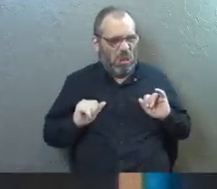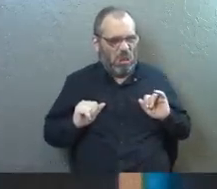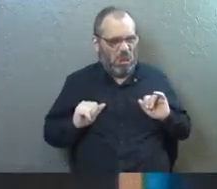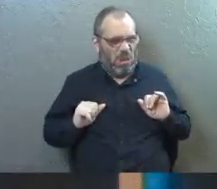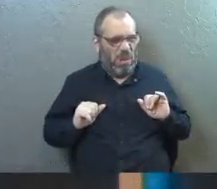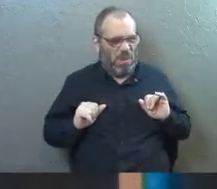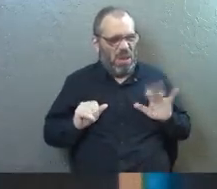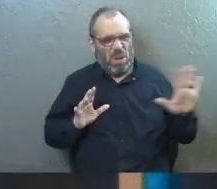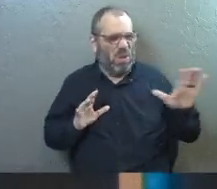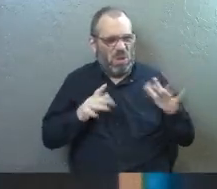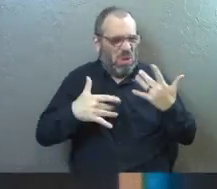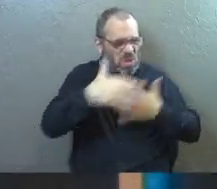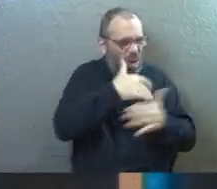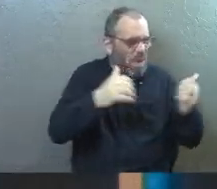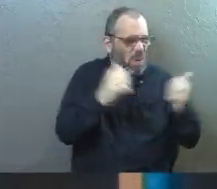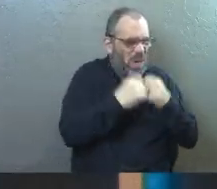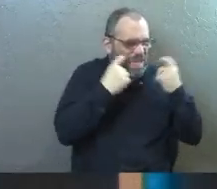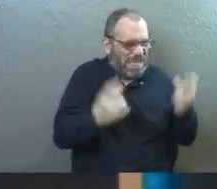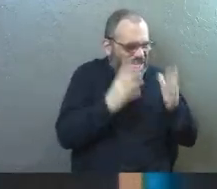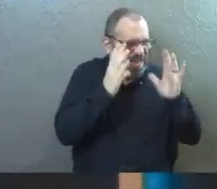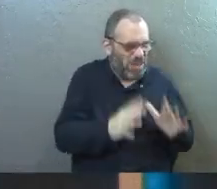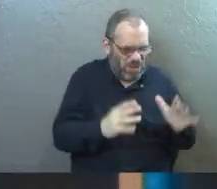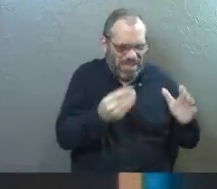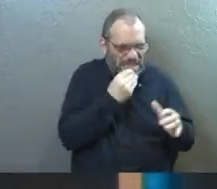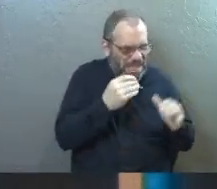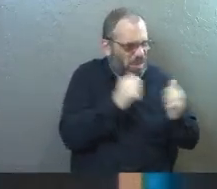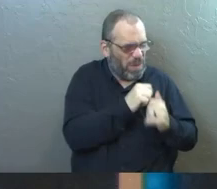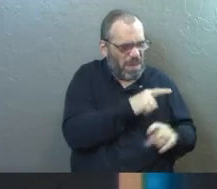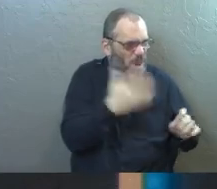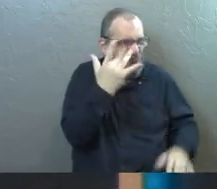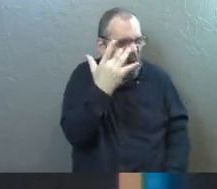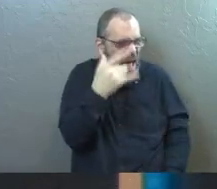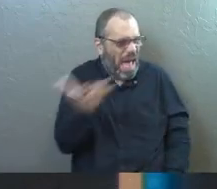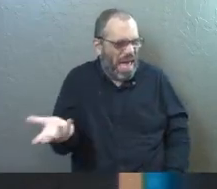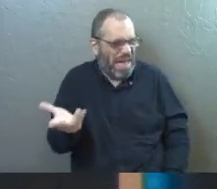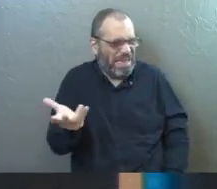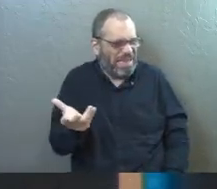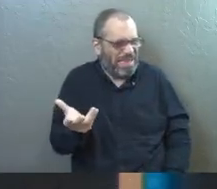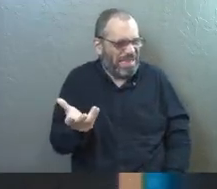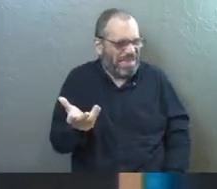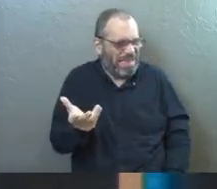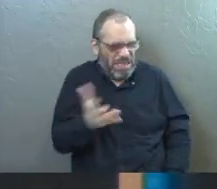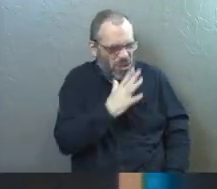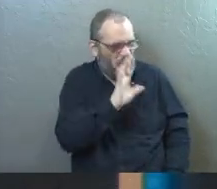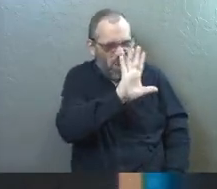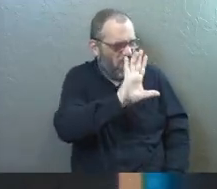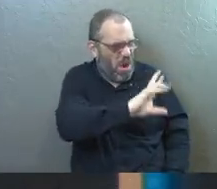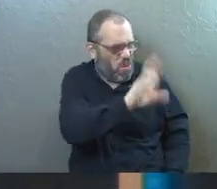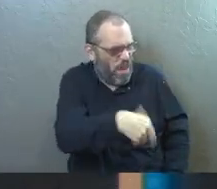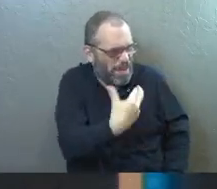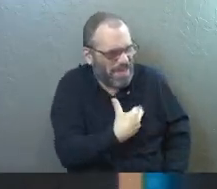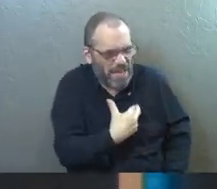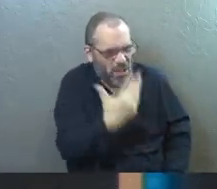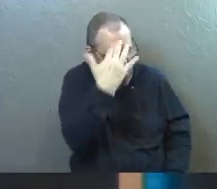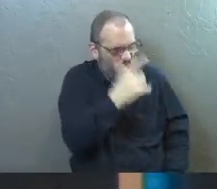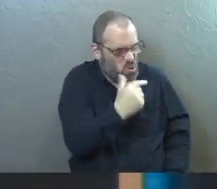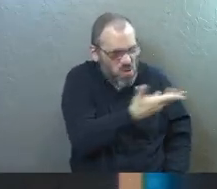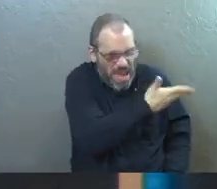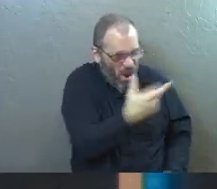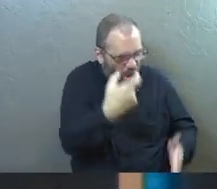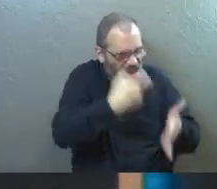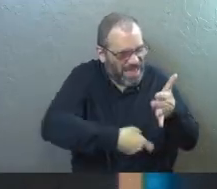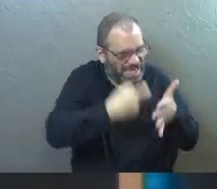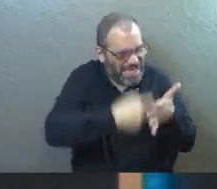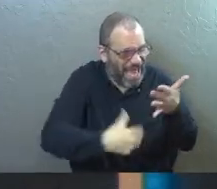They're like, it's nasty. Why are you spending time with them, Jesus? Eating food with them, why would you do that? Do you know their reputation? Do you know what they've done? Do you know who they